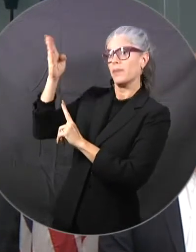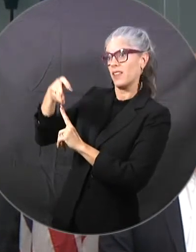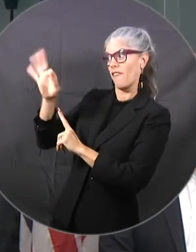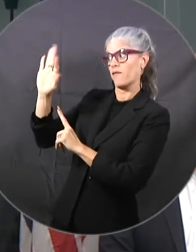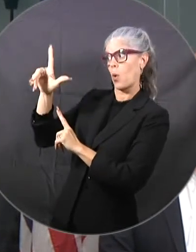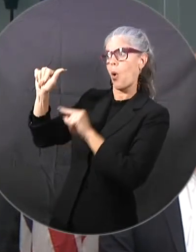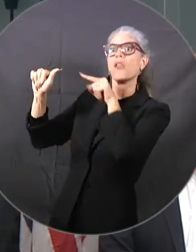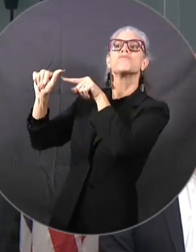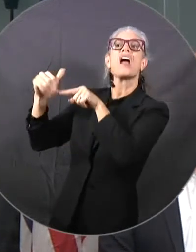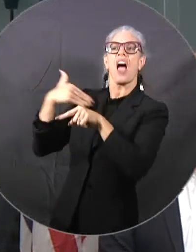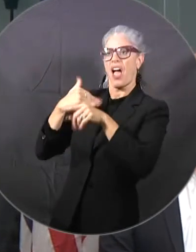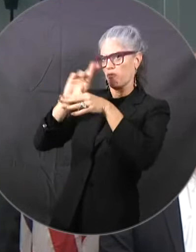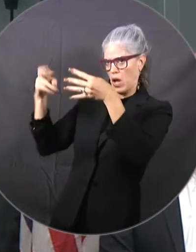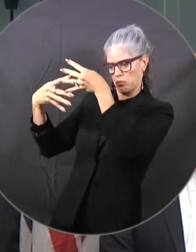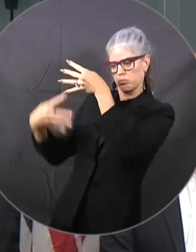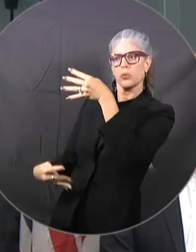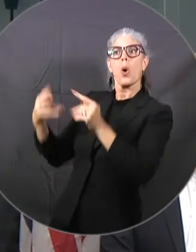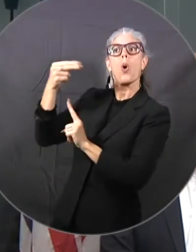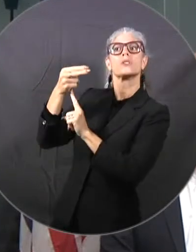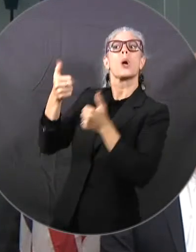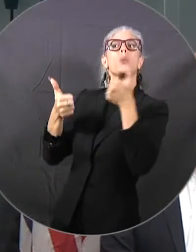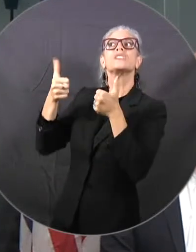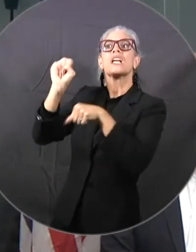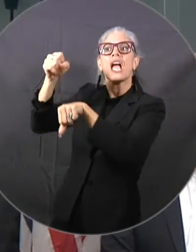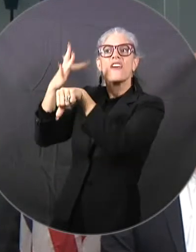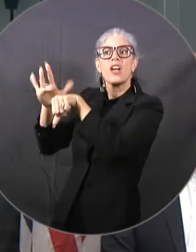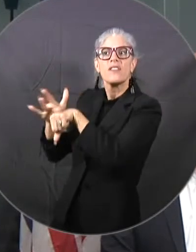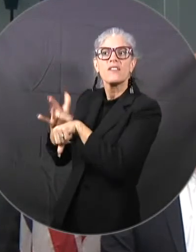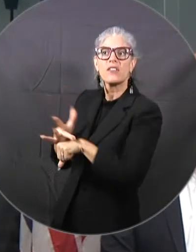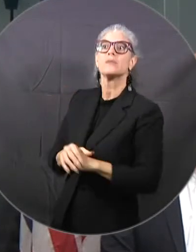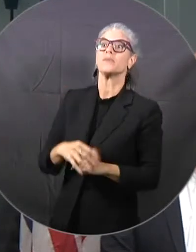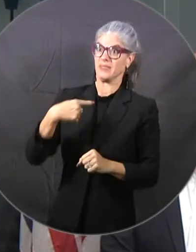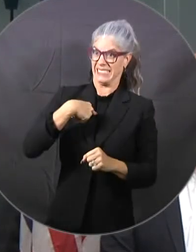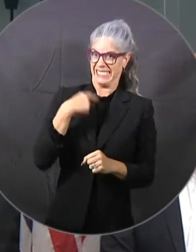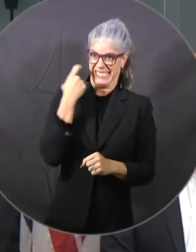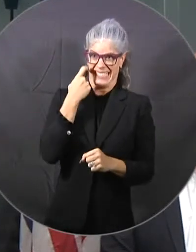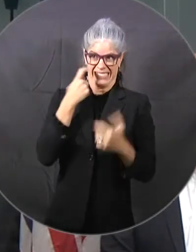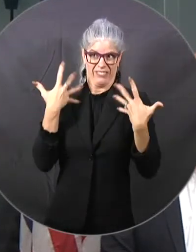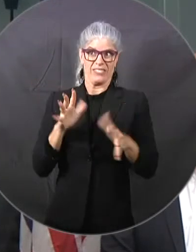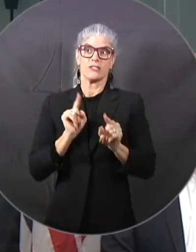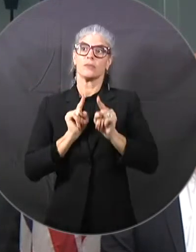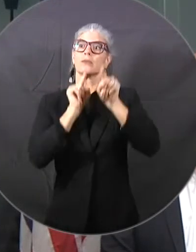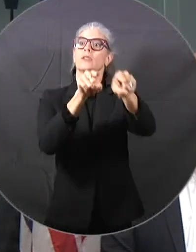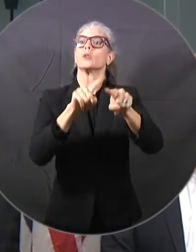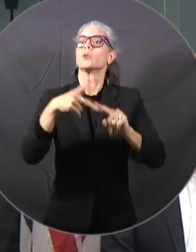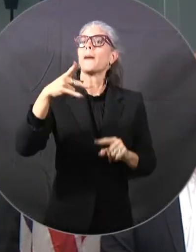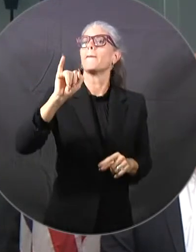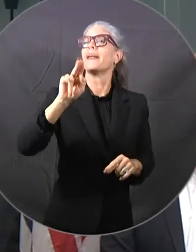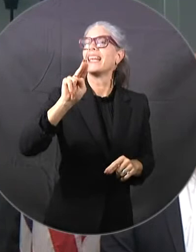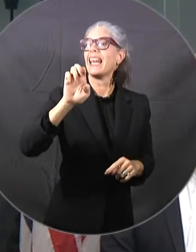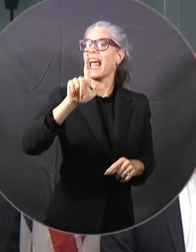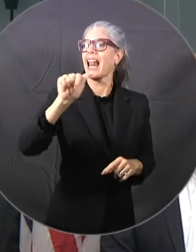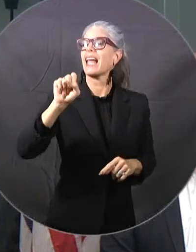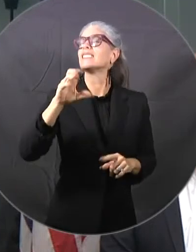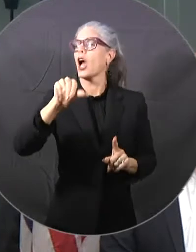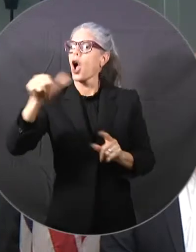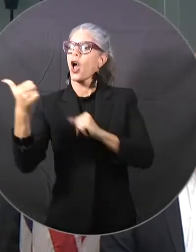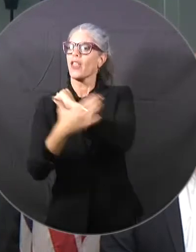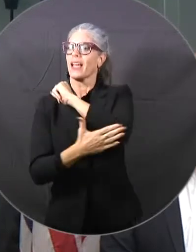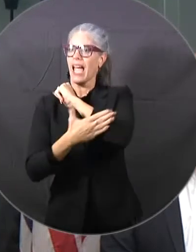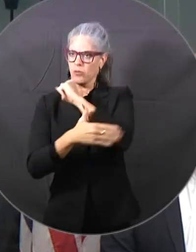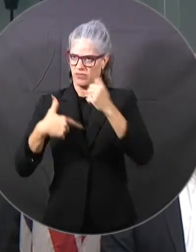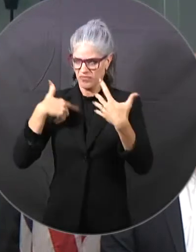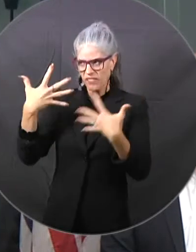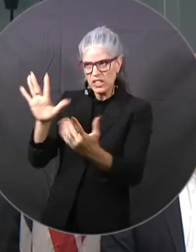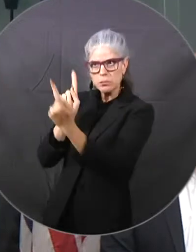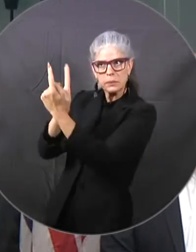local officials and to provide an update on our preparation efforts. We are coordinating, as I mentioned, with utility